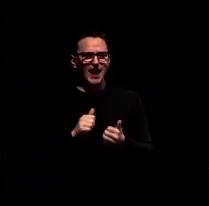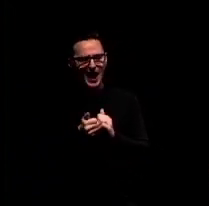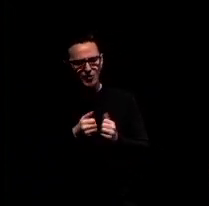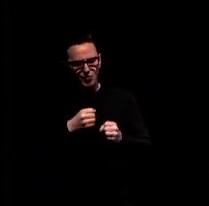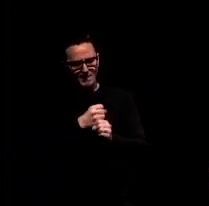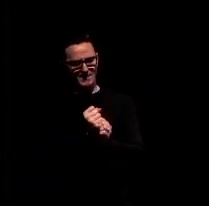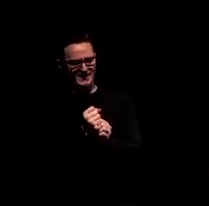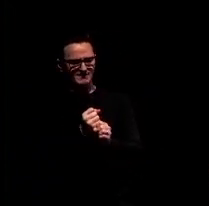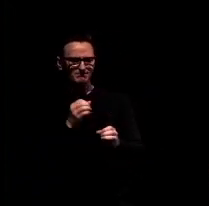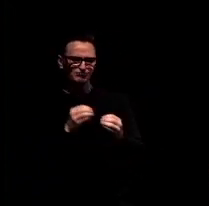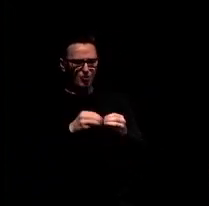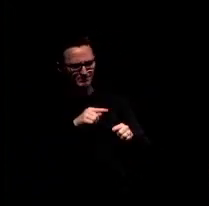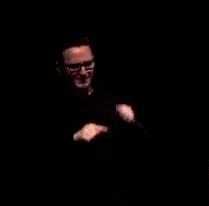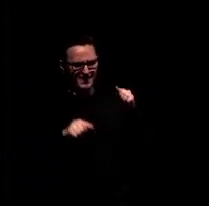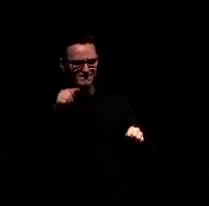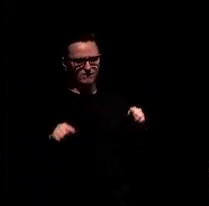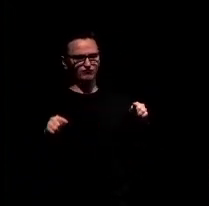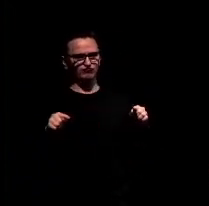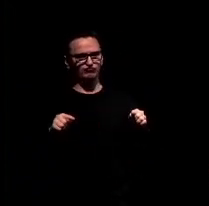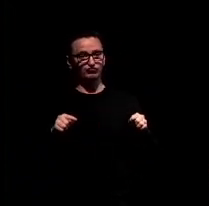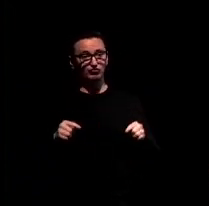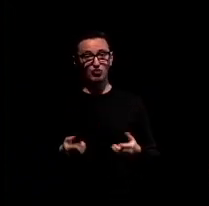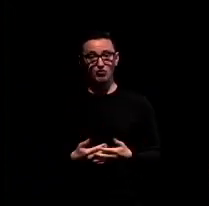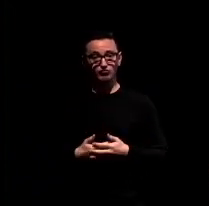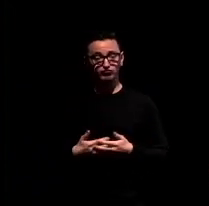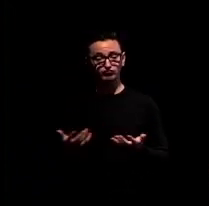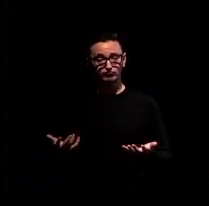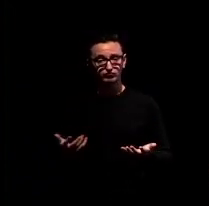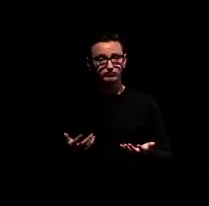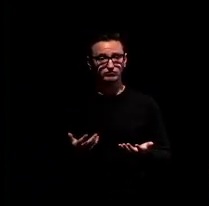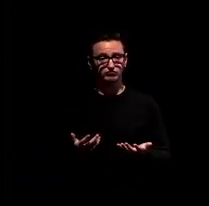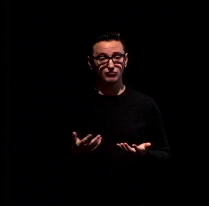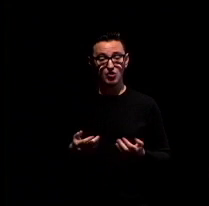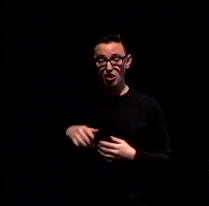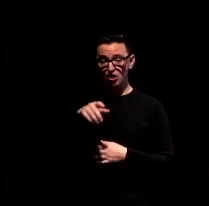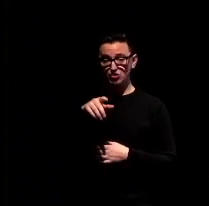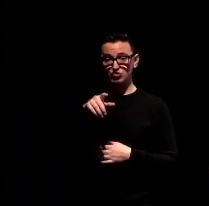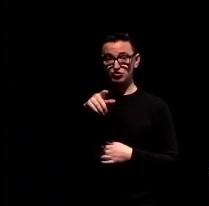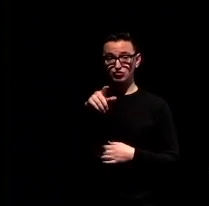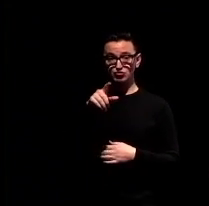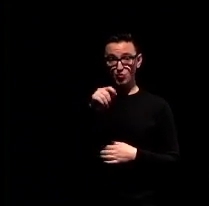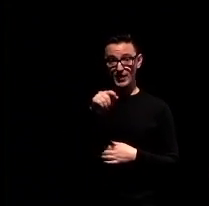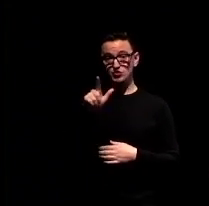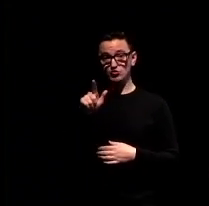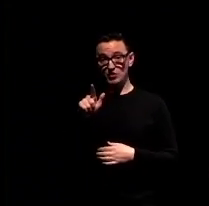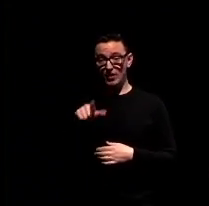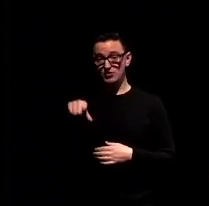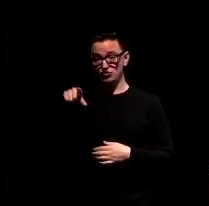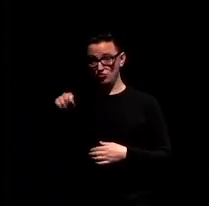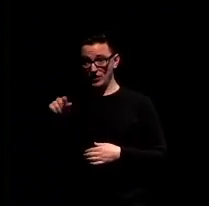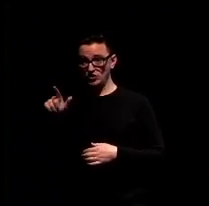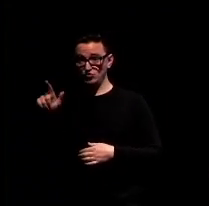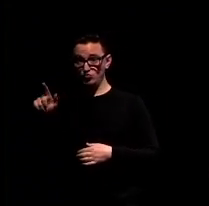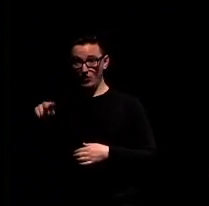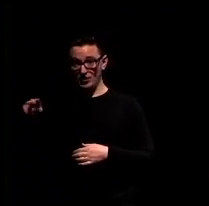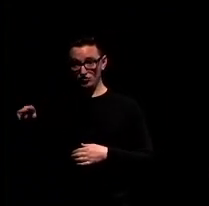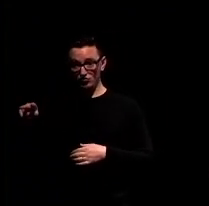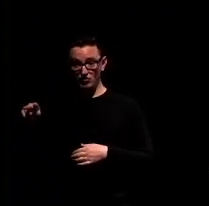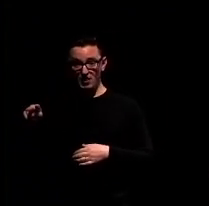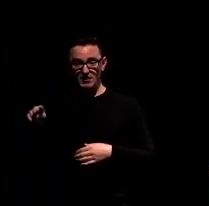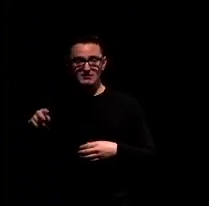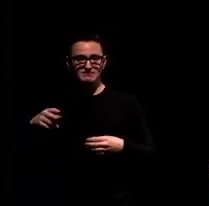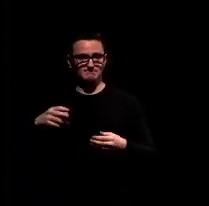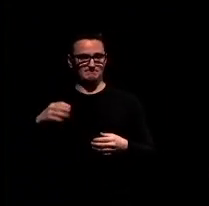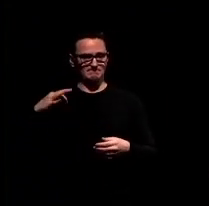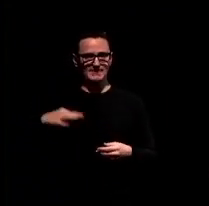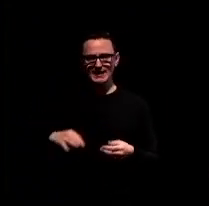workforce. So actually in 2021 and 22, we made some huge gains, I think. The first thing is we actually